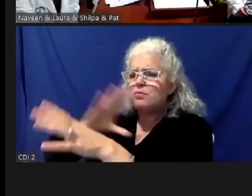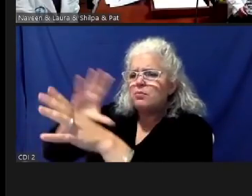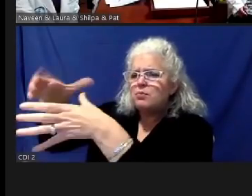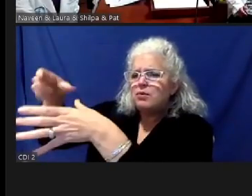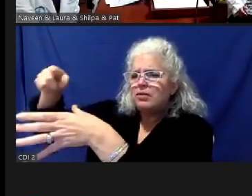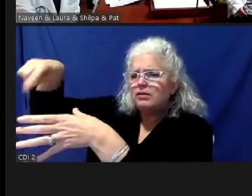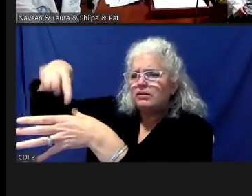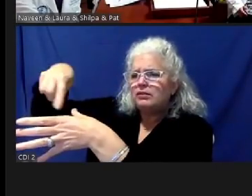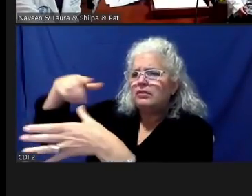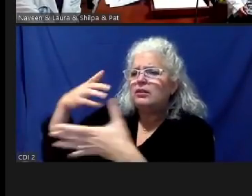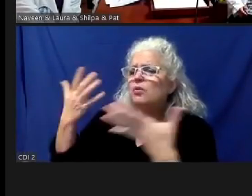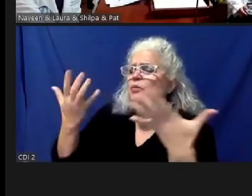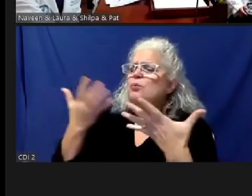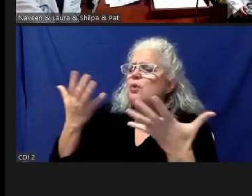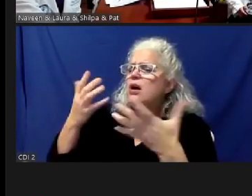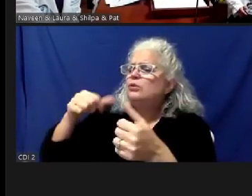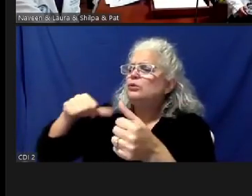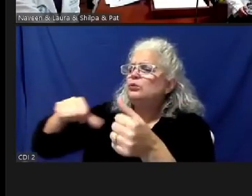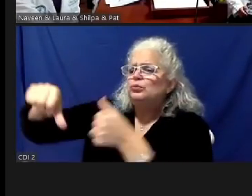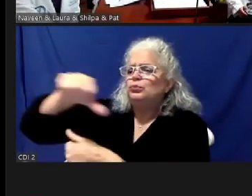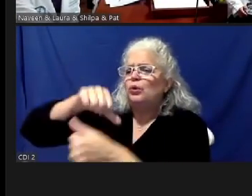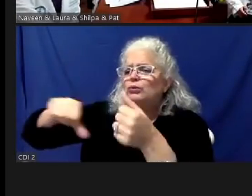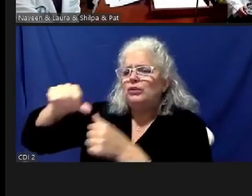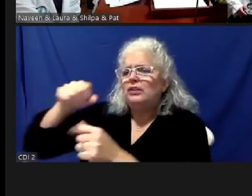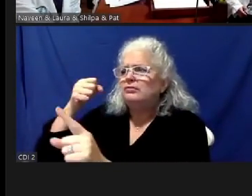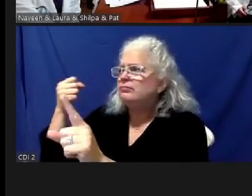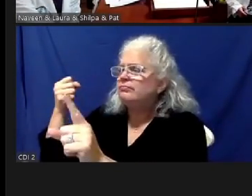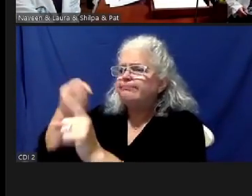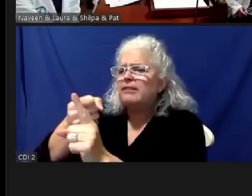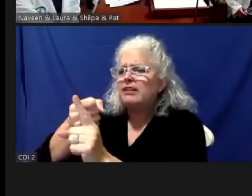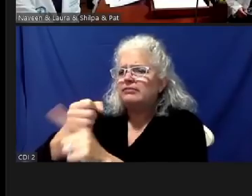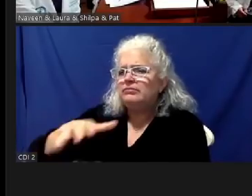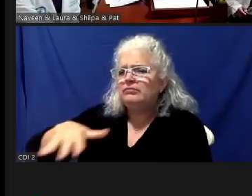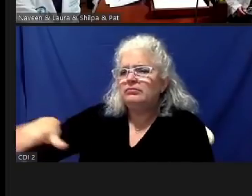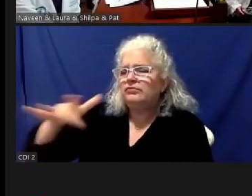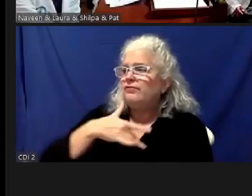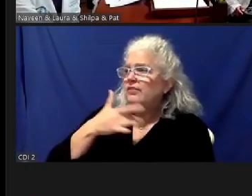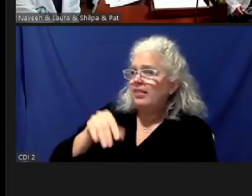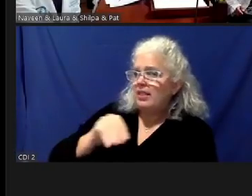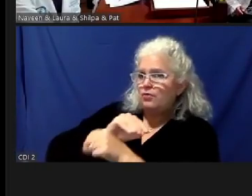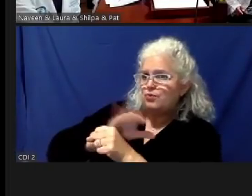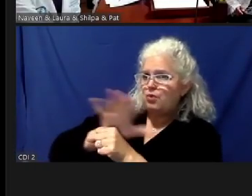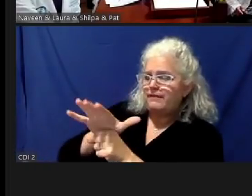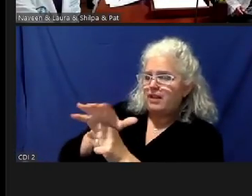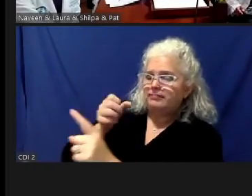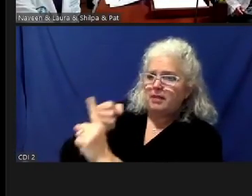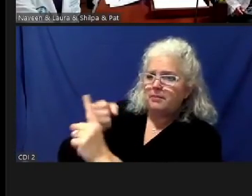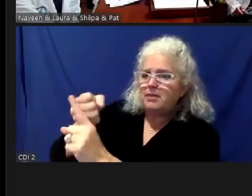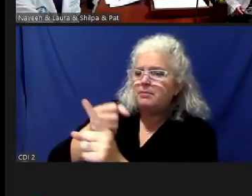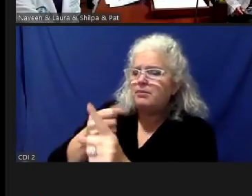COVID-19 are most concerning to you besides just the infections?